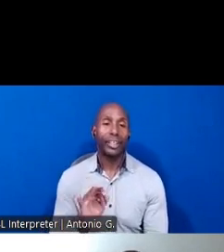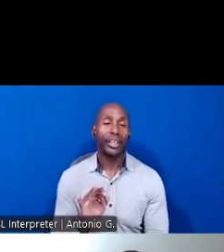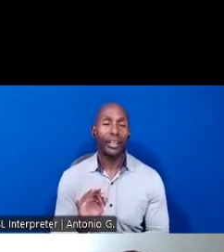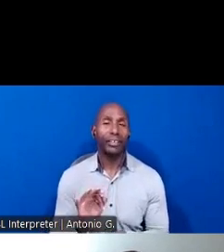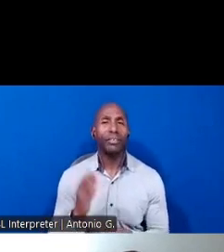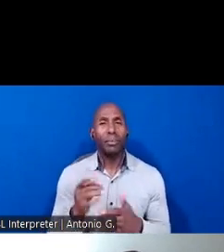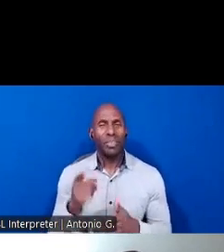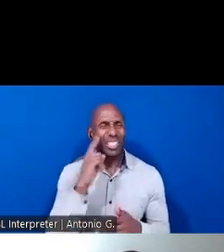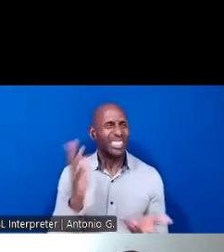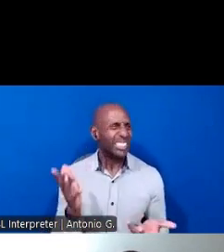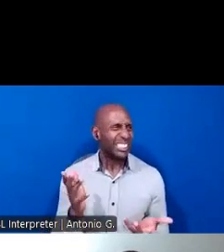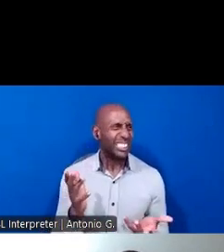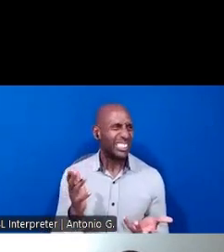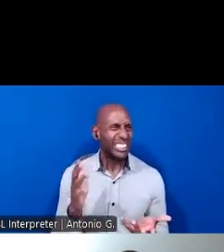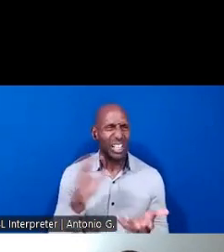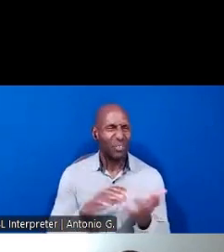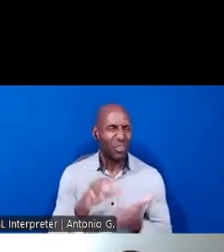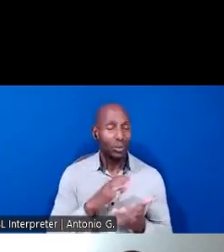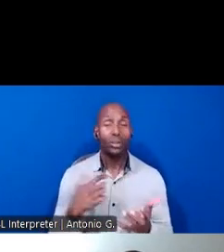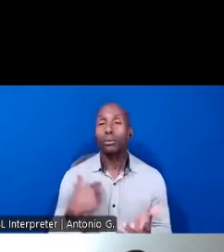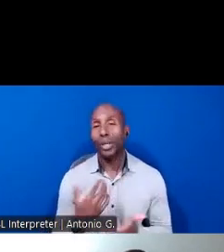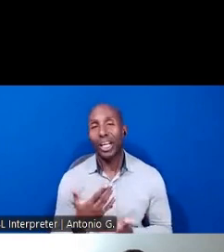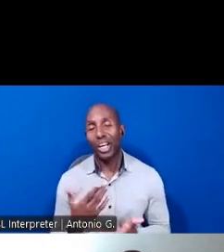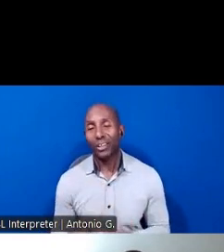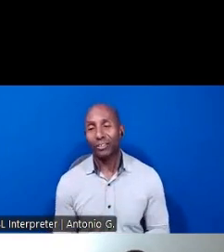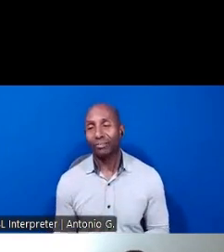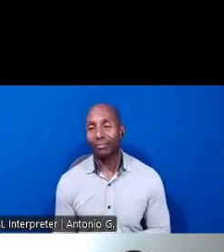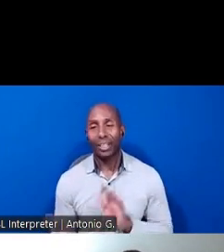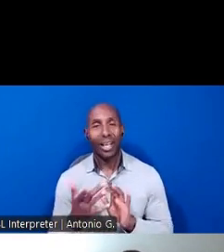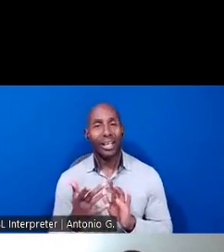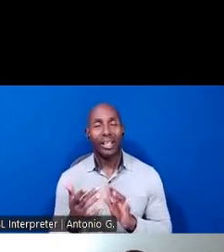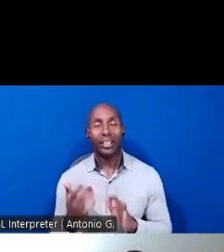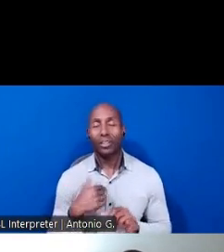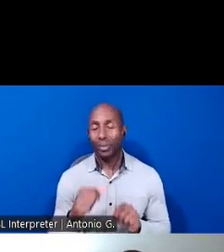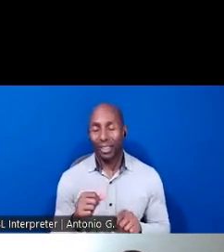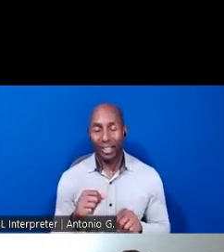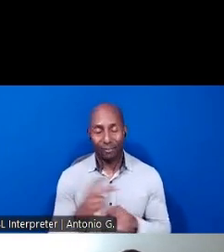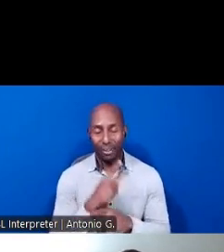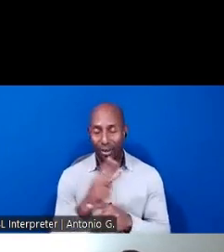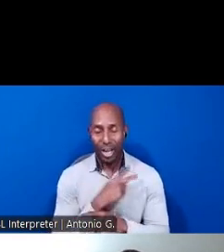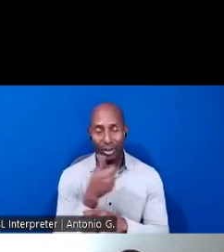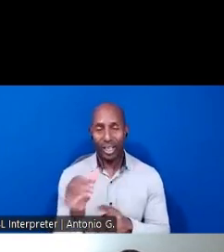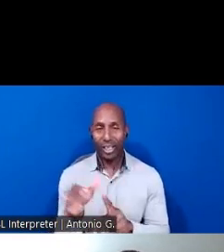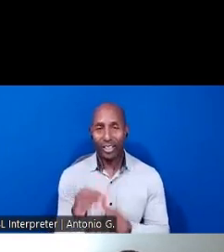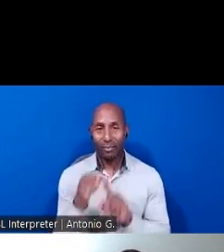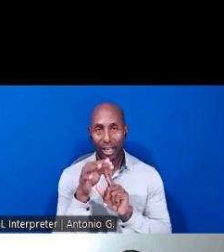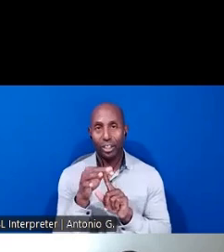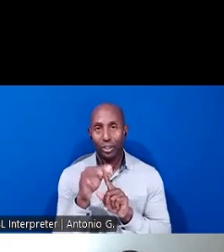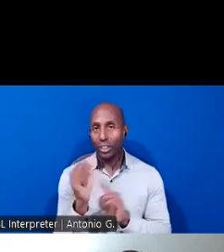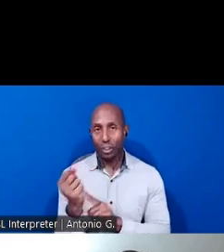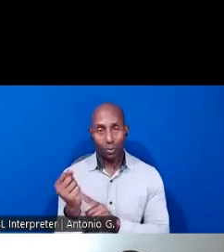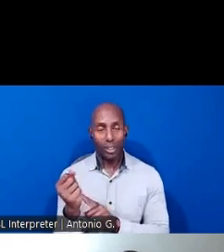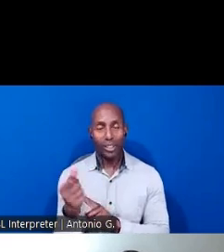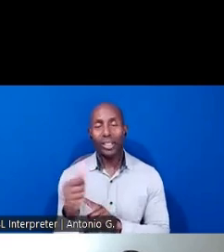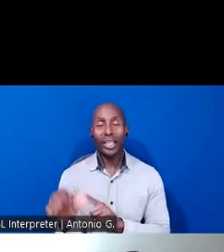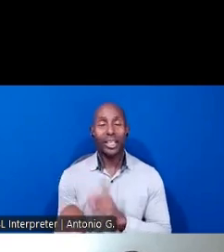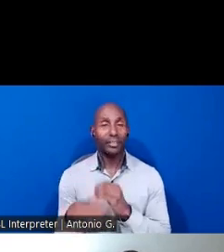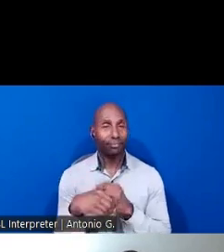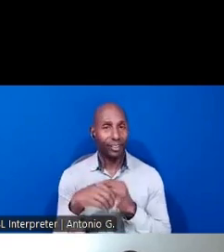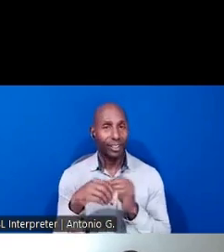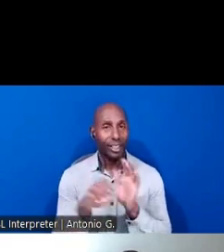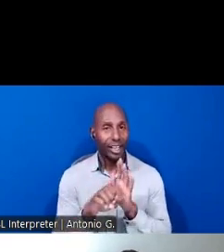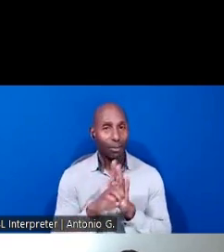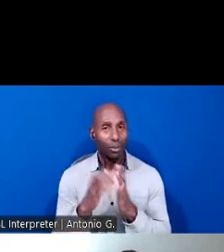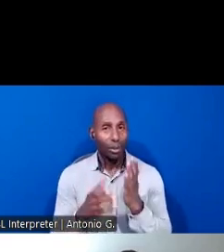So just contact us and we can figure out any special circumstances, any additional examples you might have for